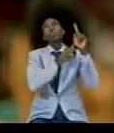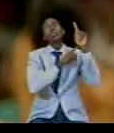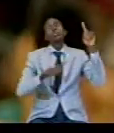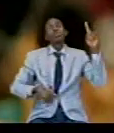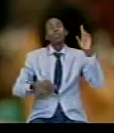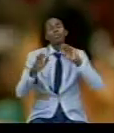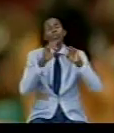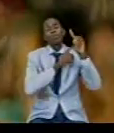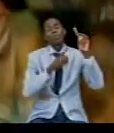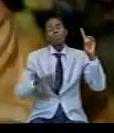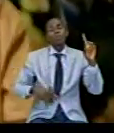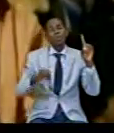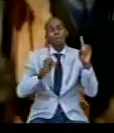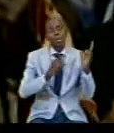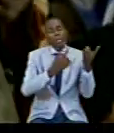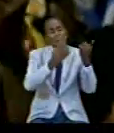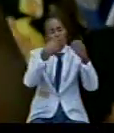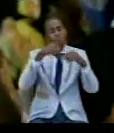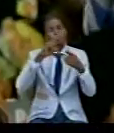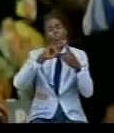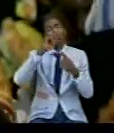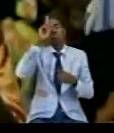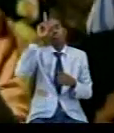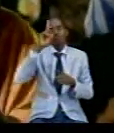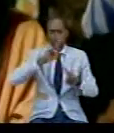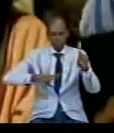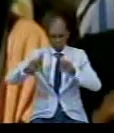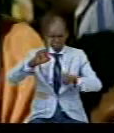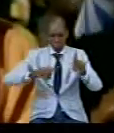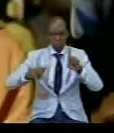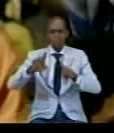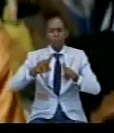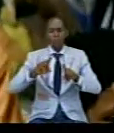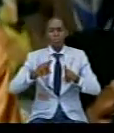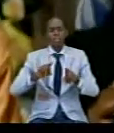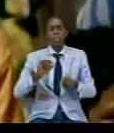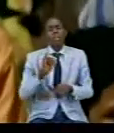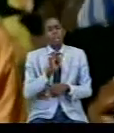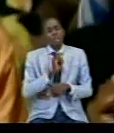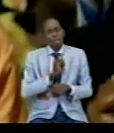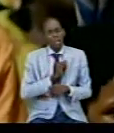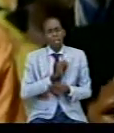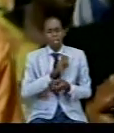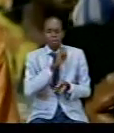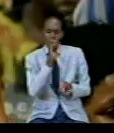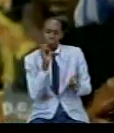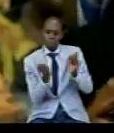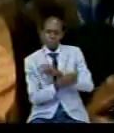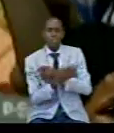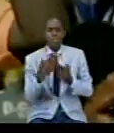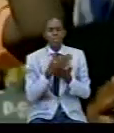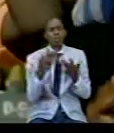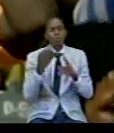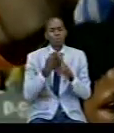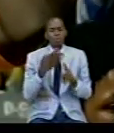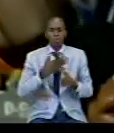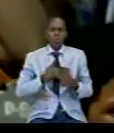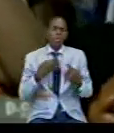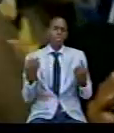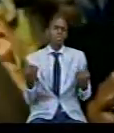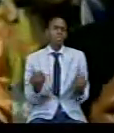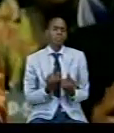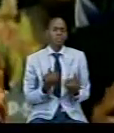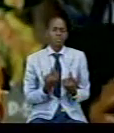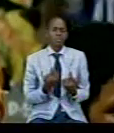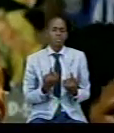come to you. Tell the Lord right there. I turn away from my sin. Tell the Lord right there. I need your